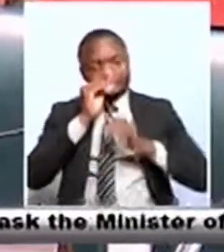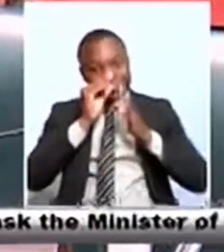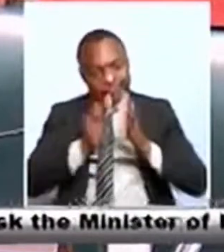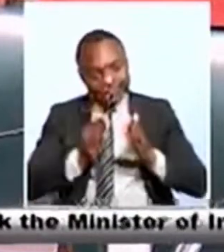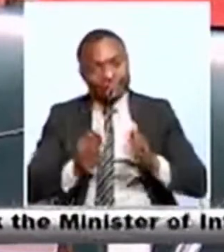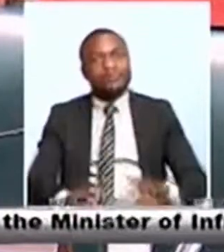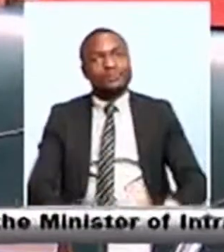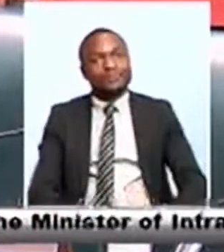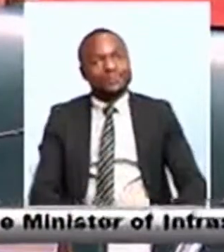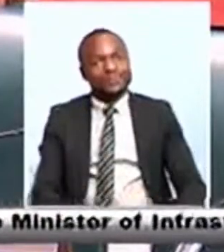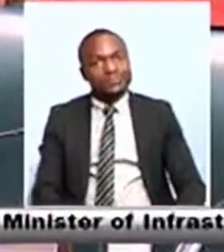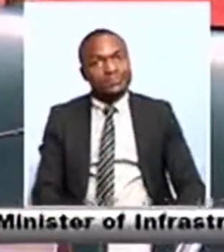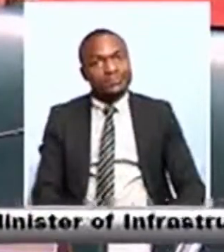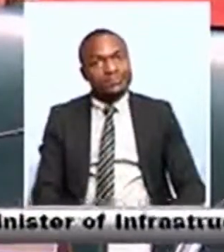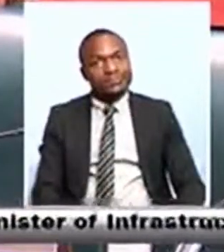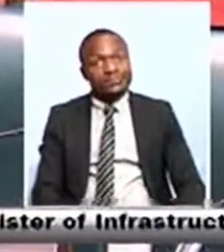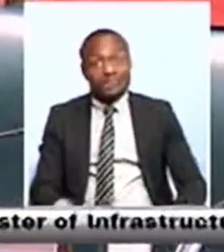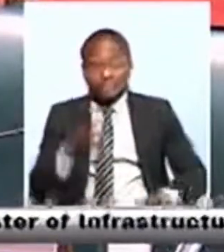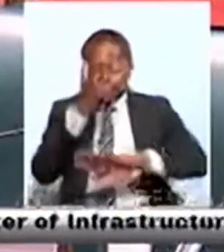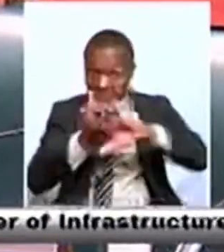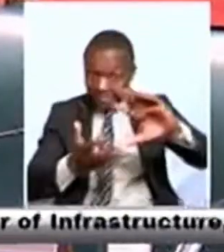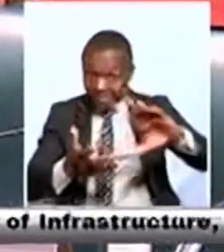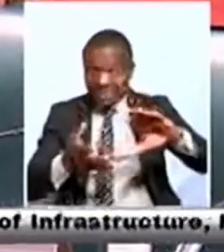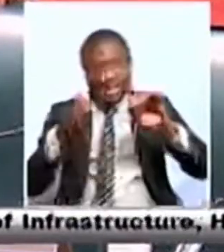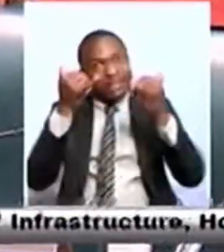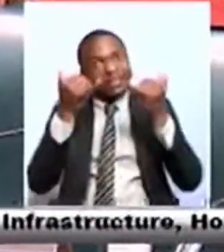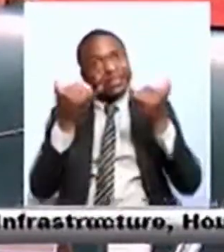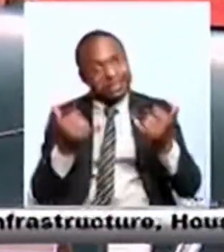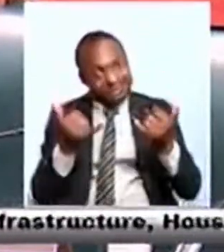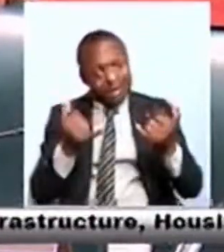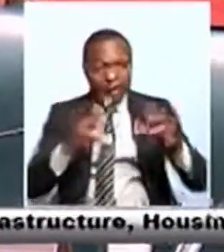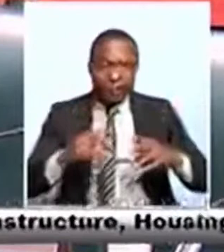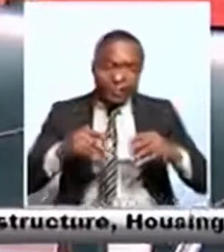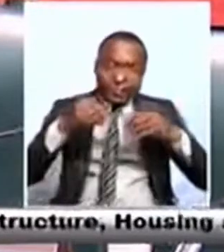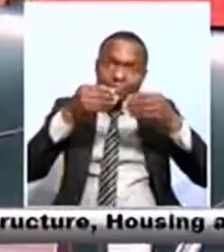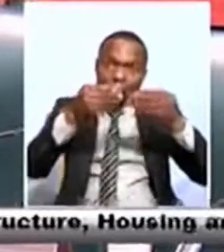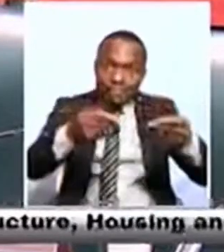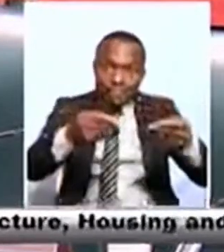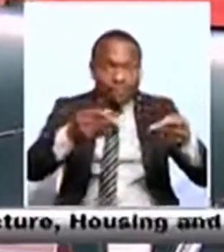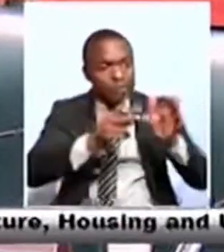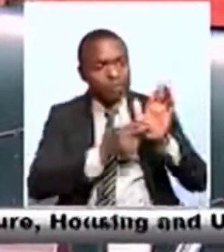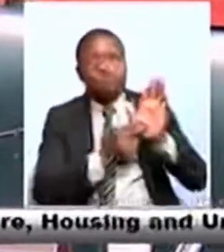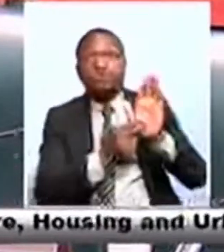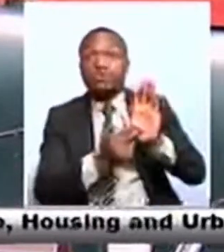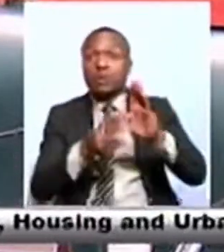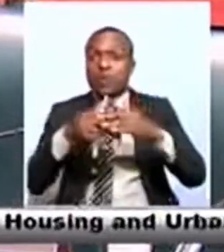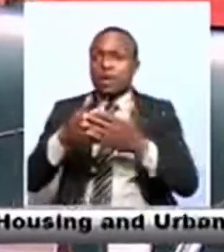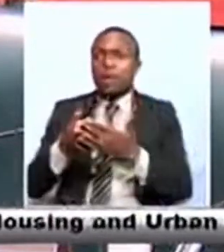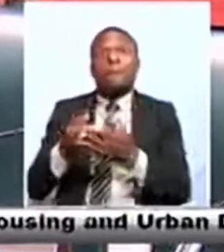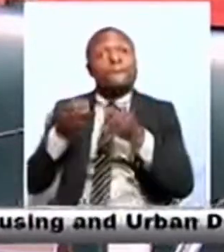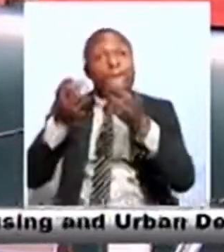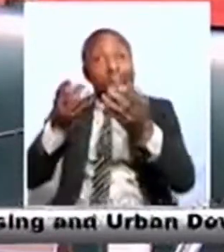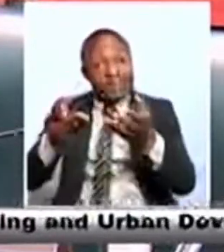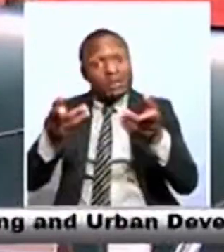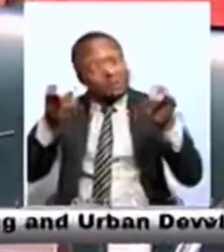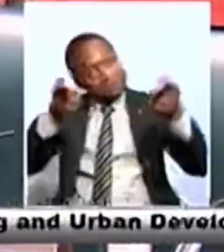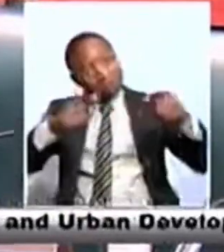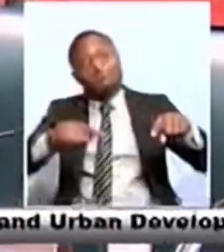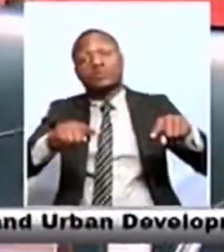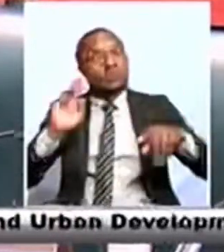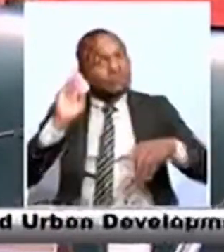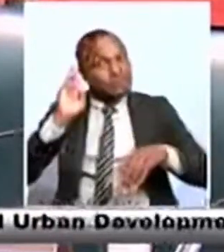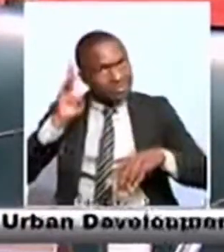it is actually difficult just now to give and indicate how many and when are we